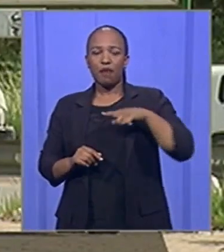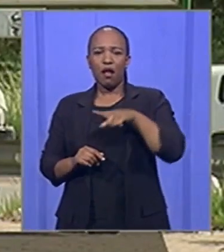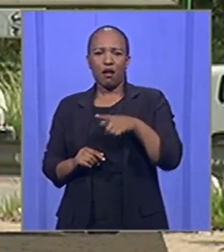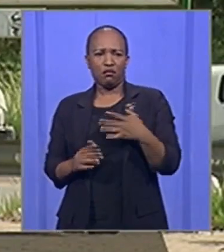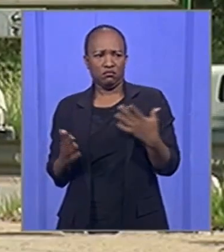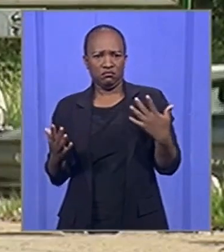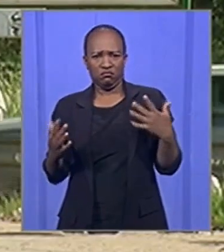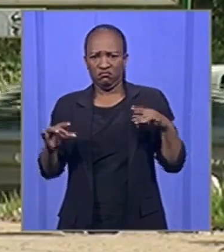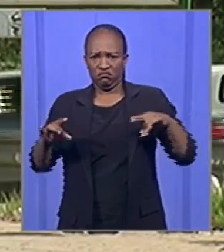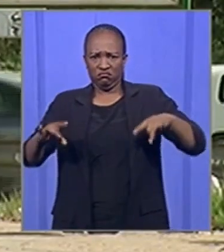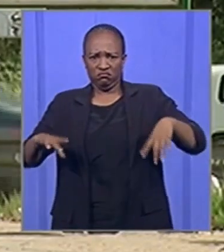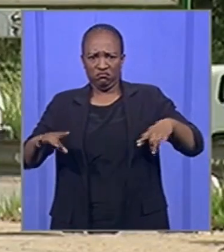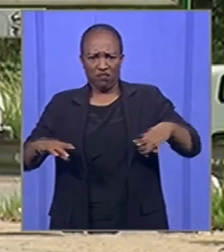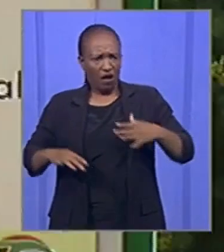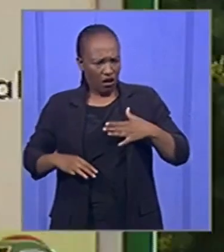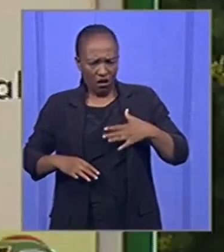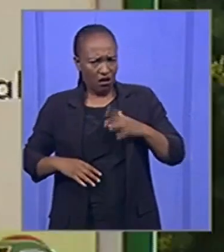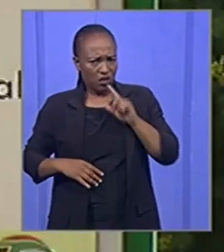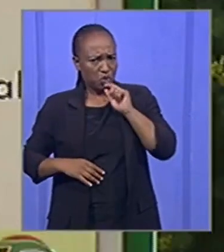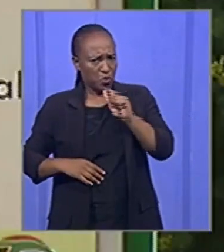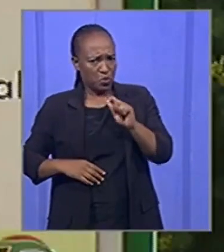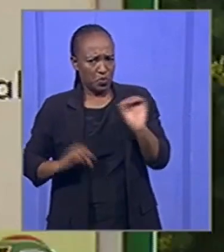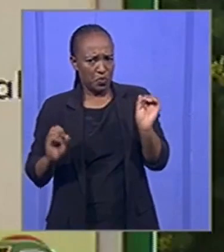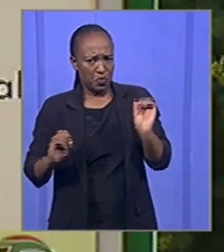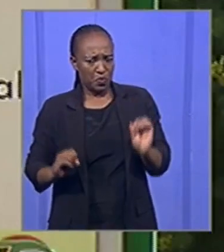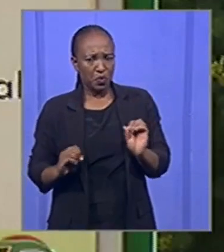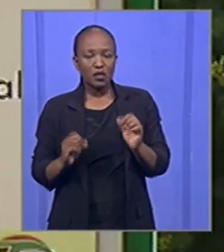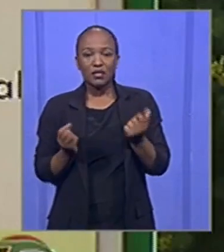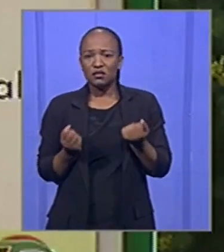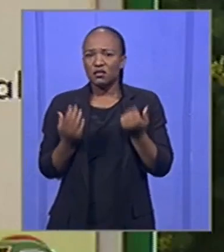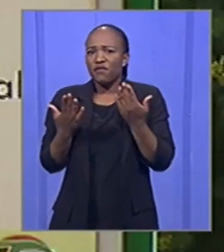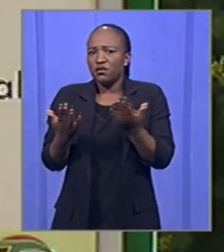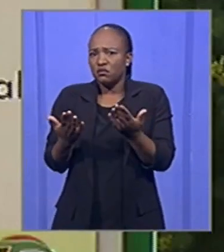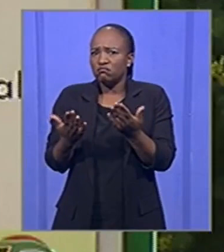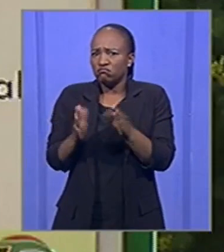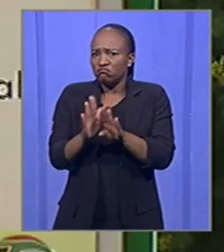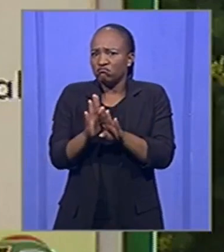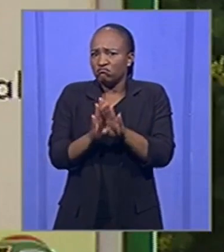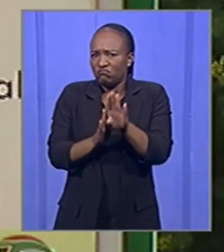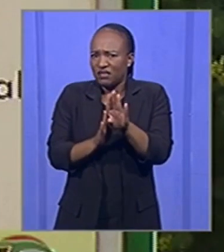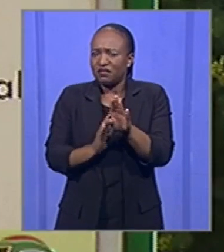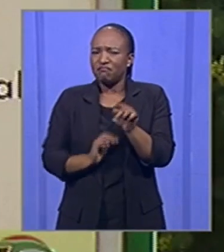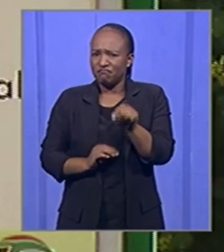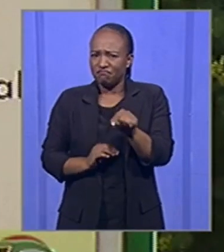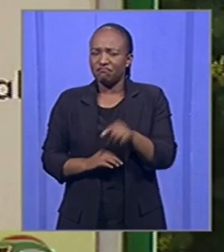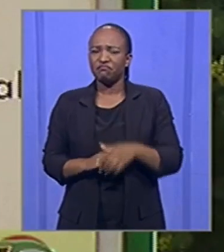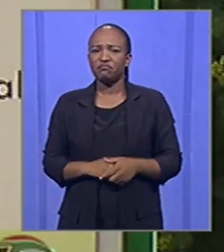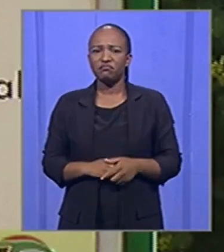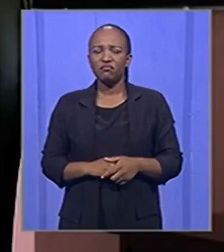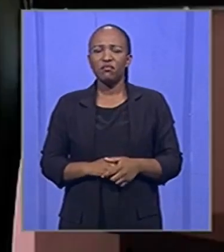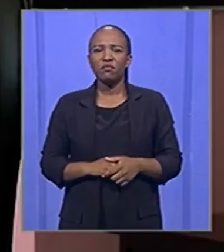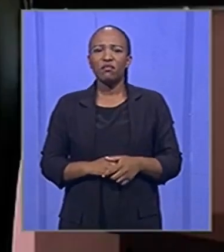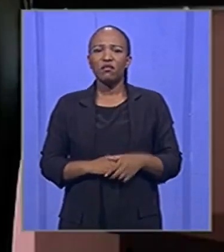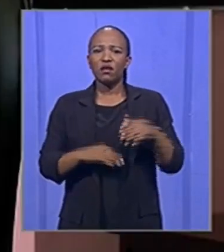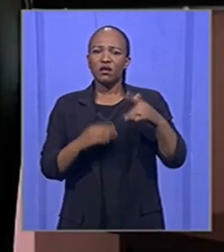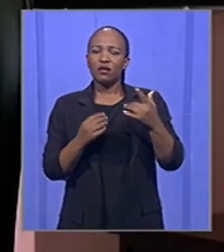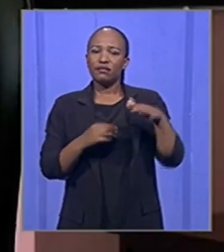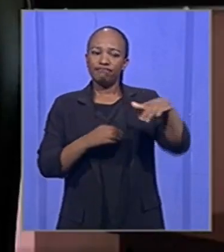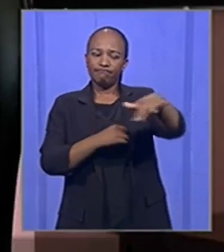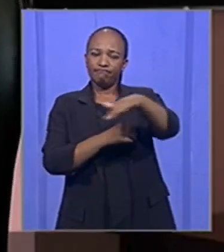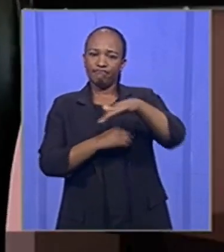gore ga ba dirisane le komishene le gore seemo sa ditirelo se etegetse. Mo boemong ba ngaka modiri Molema re